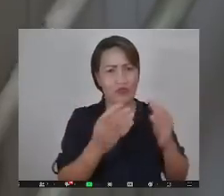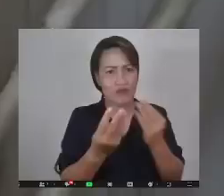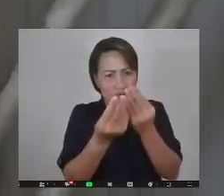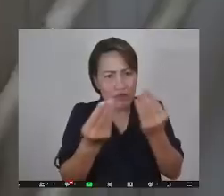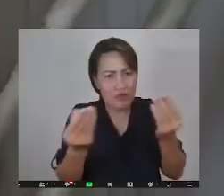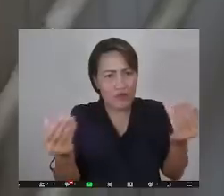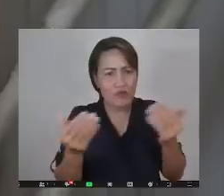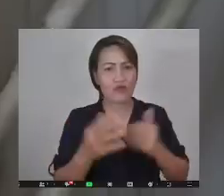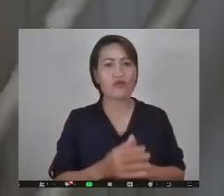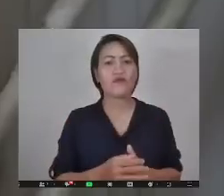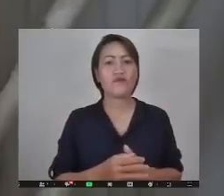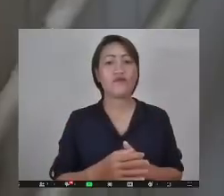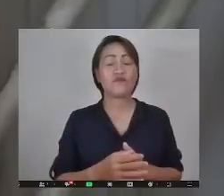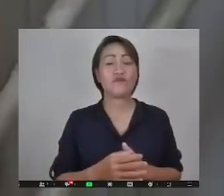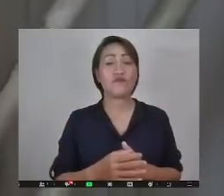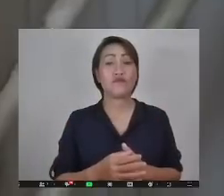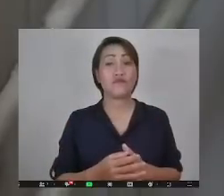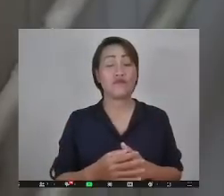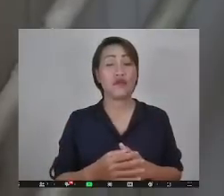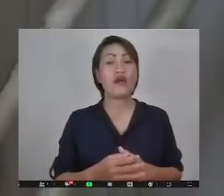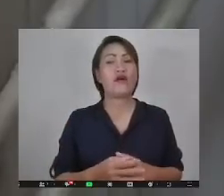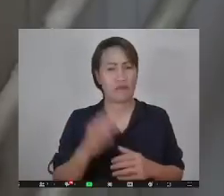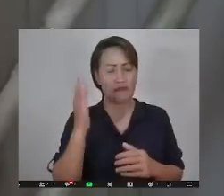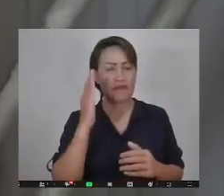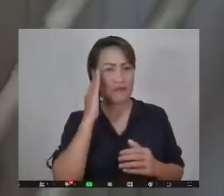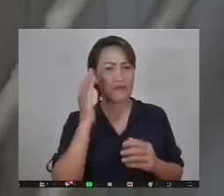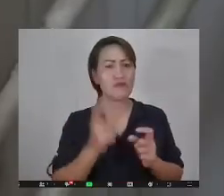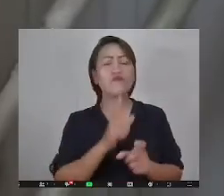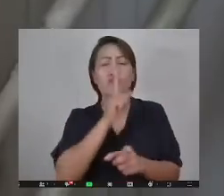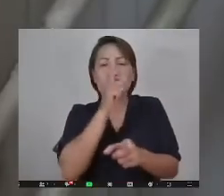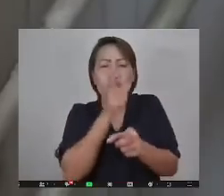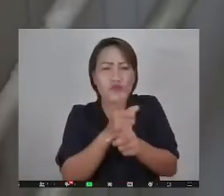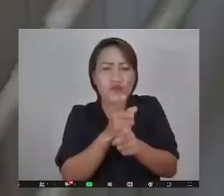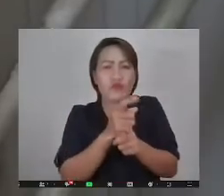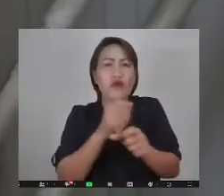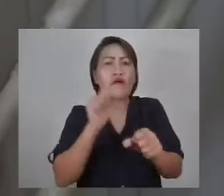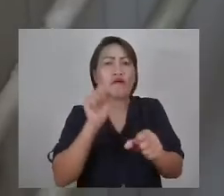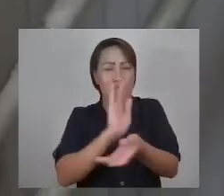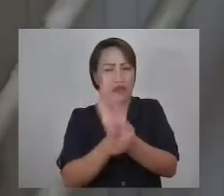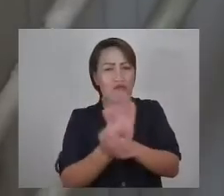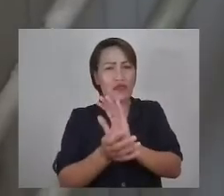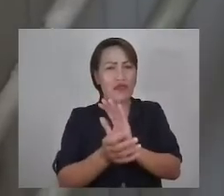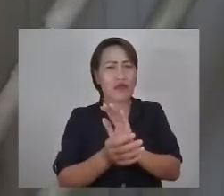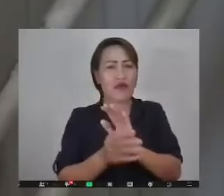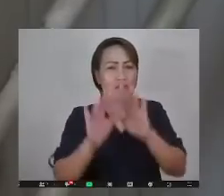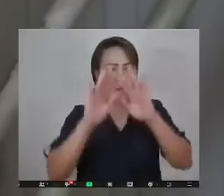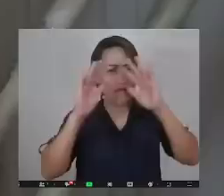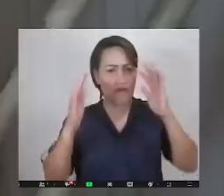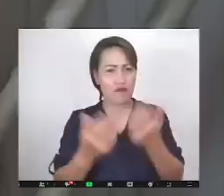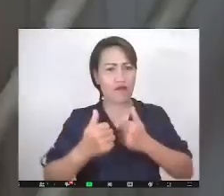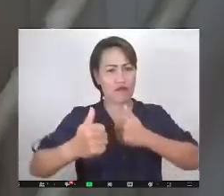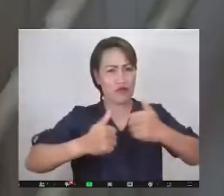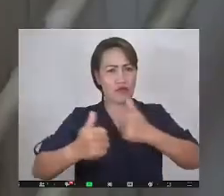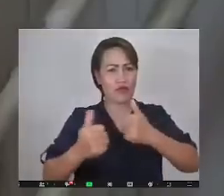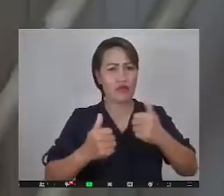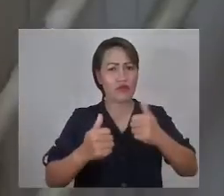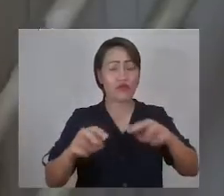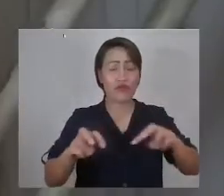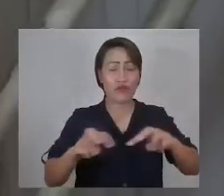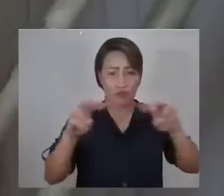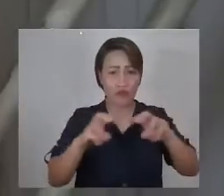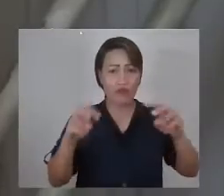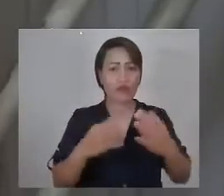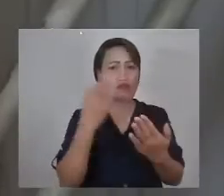sure, will contribute in making them globally competitive in the field of research and innovation, and